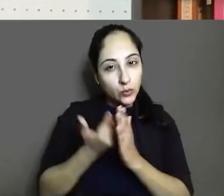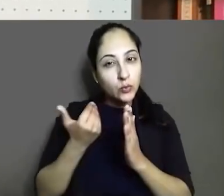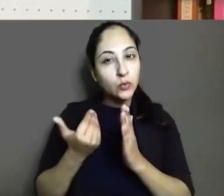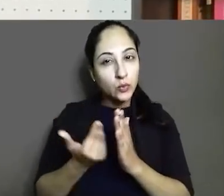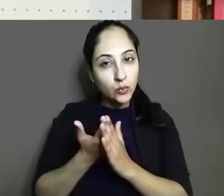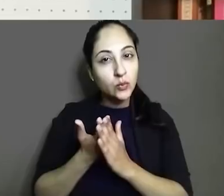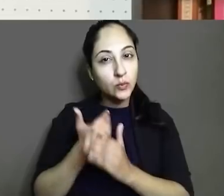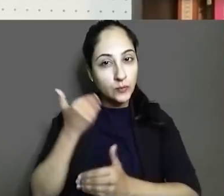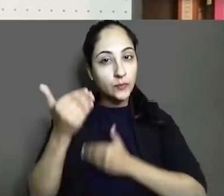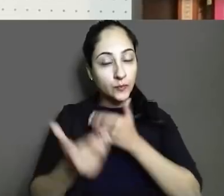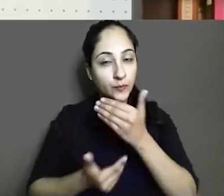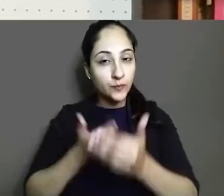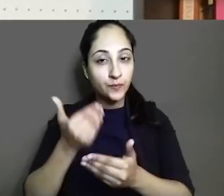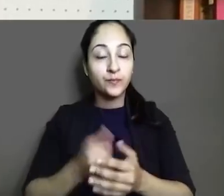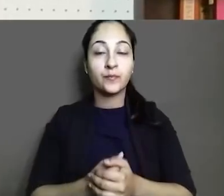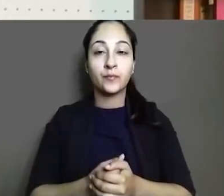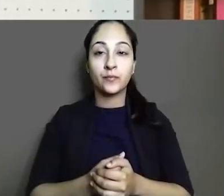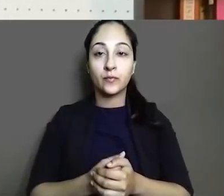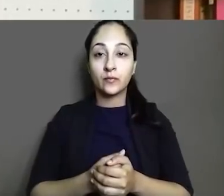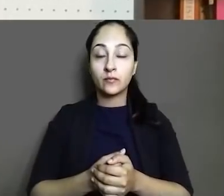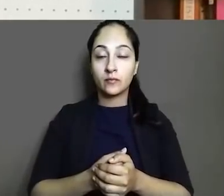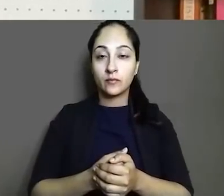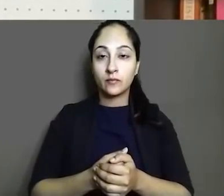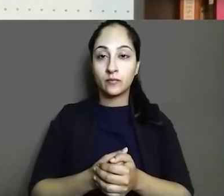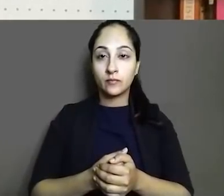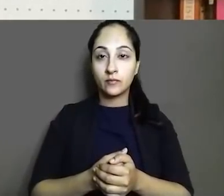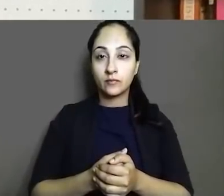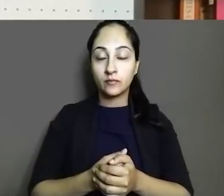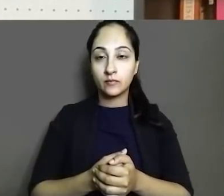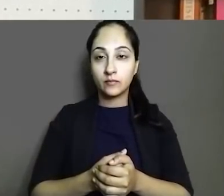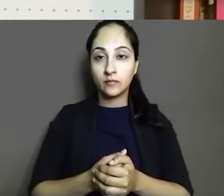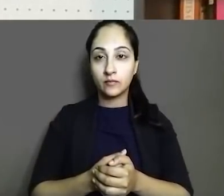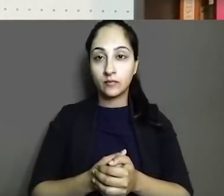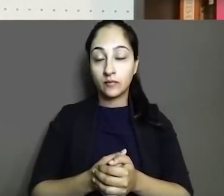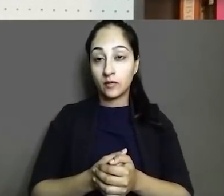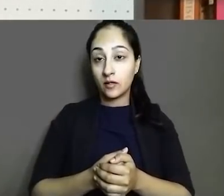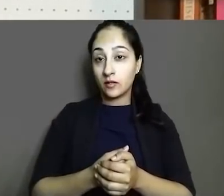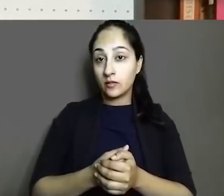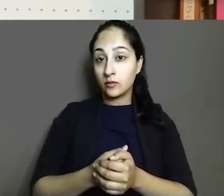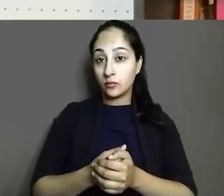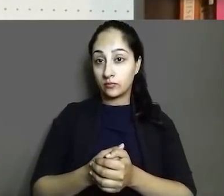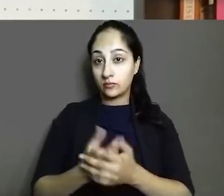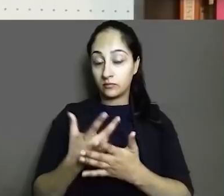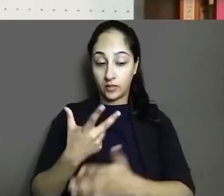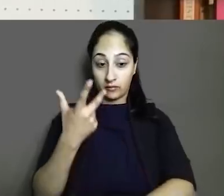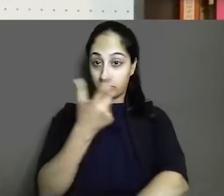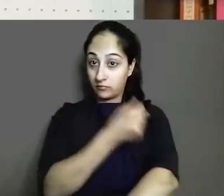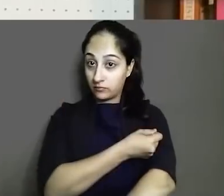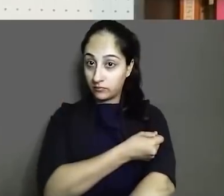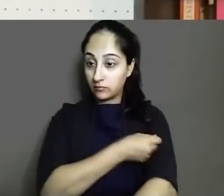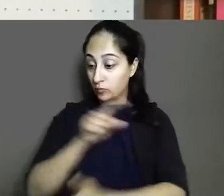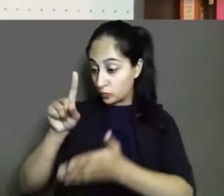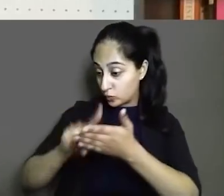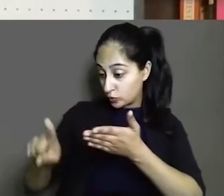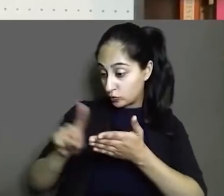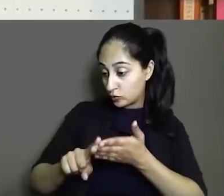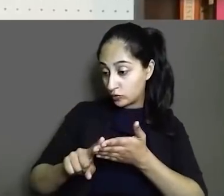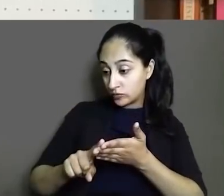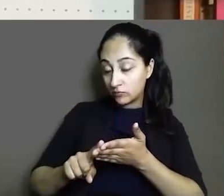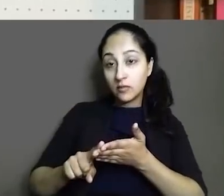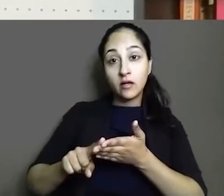mentioned, have short-term aches and pains that eventually do go away. So I want to